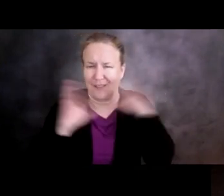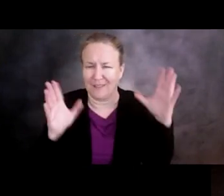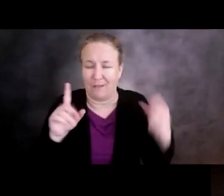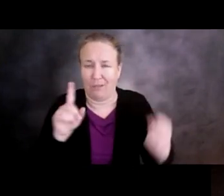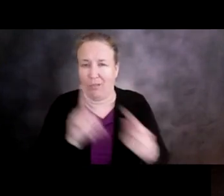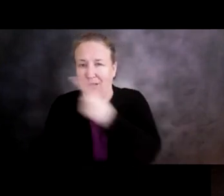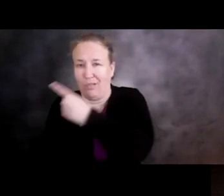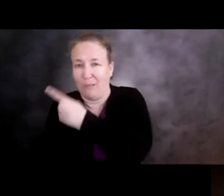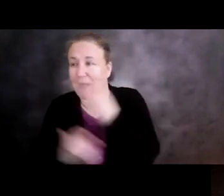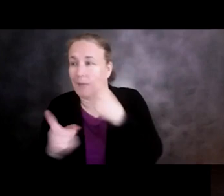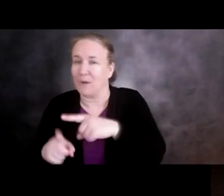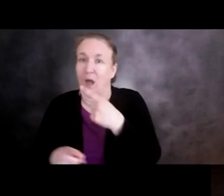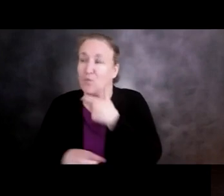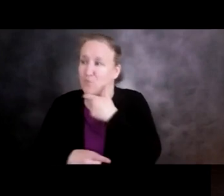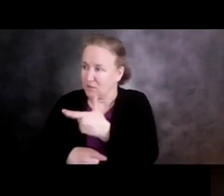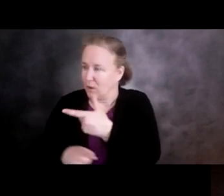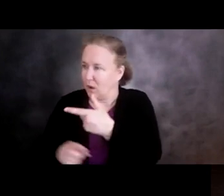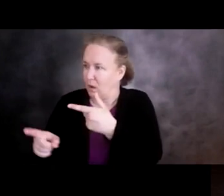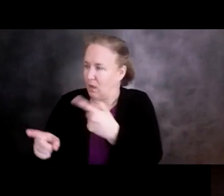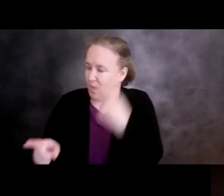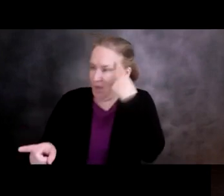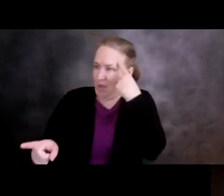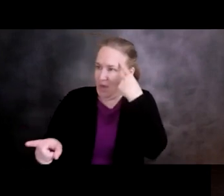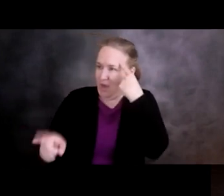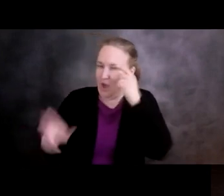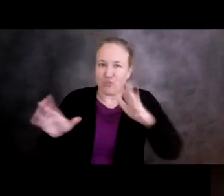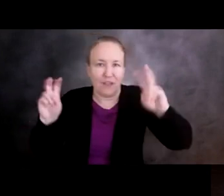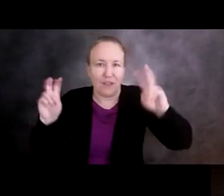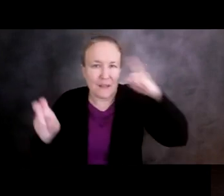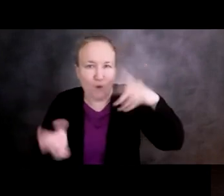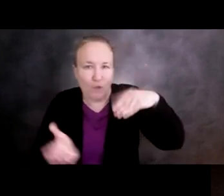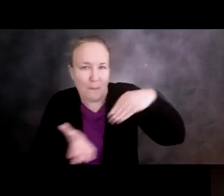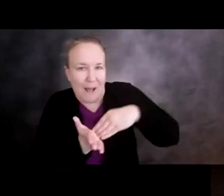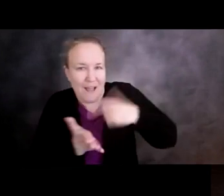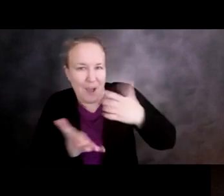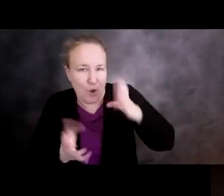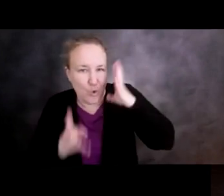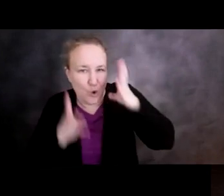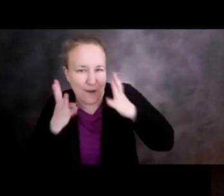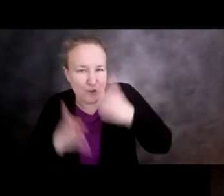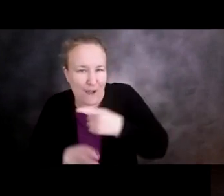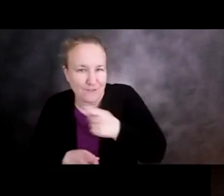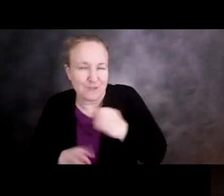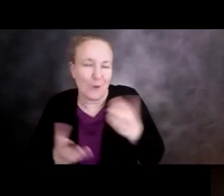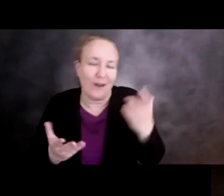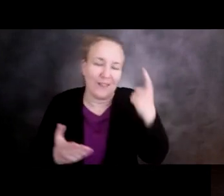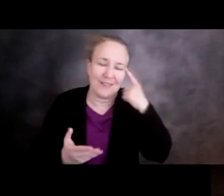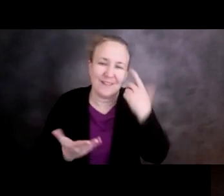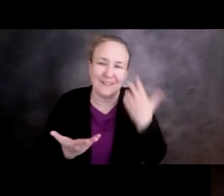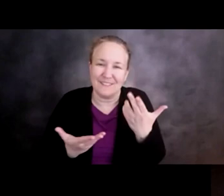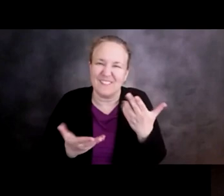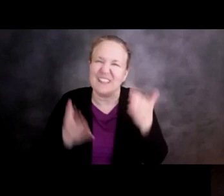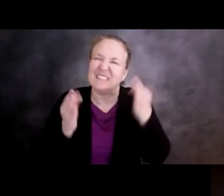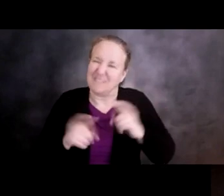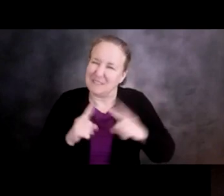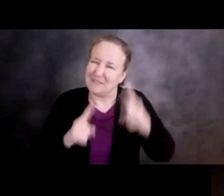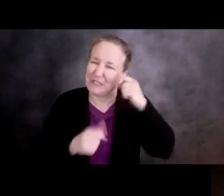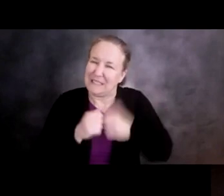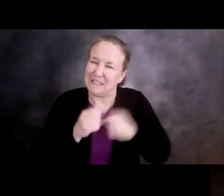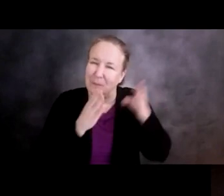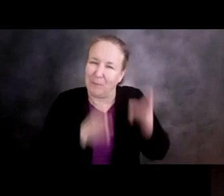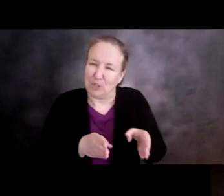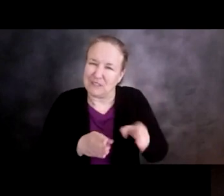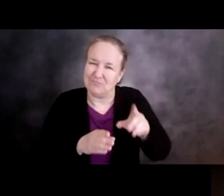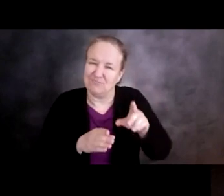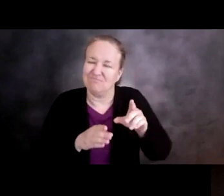just stuck out to me. I'm like, yo, that would be a great theme for this ballet I want to choreograph. So I think, you know, it's definitely different for each person.